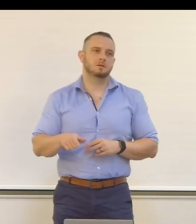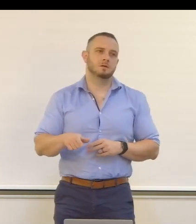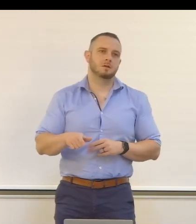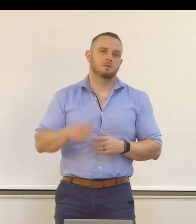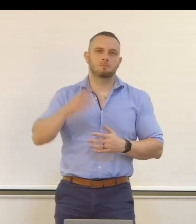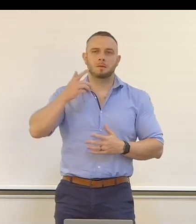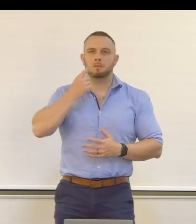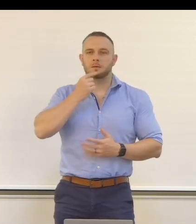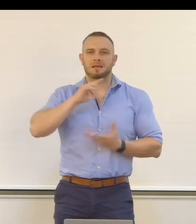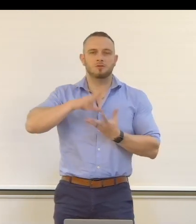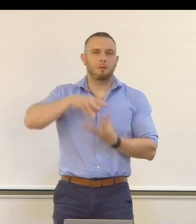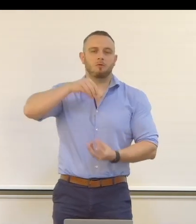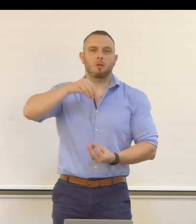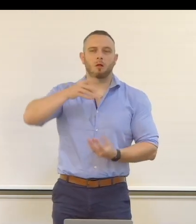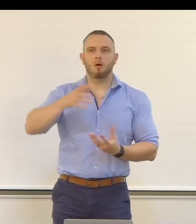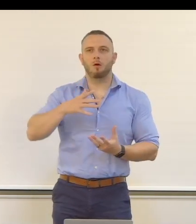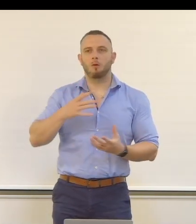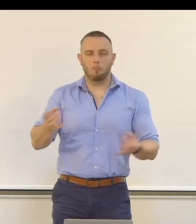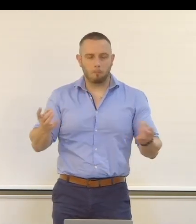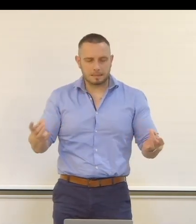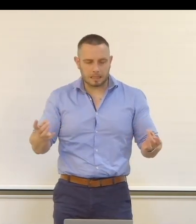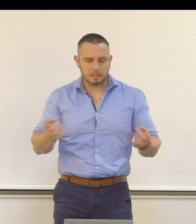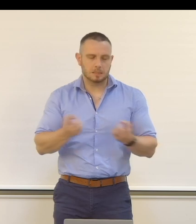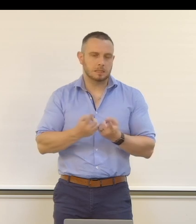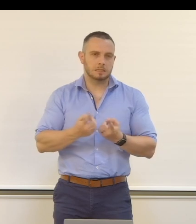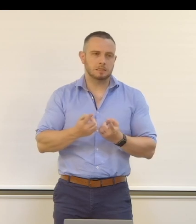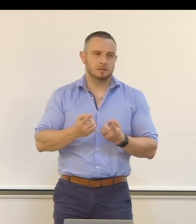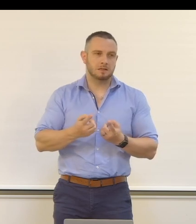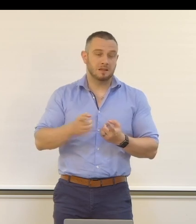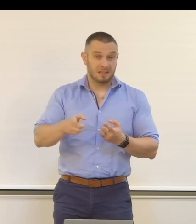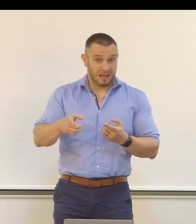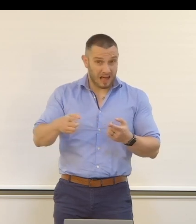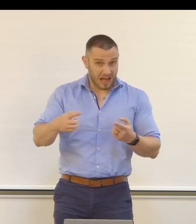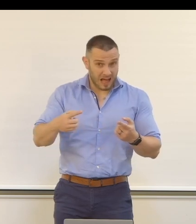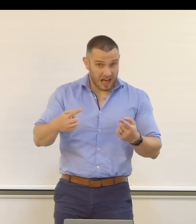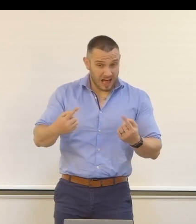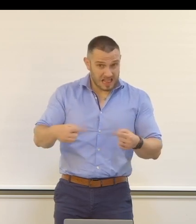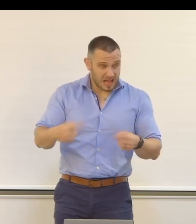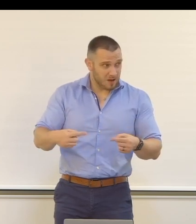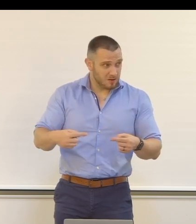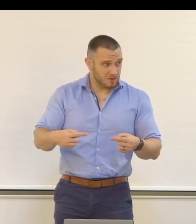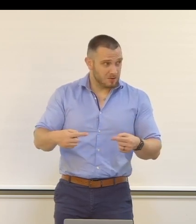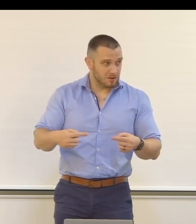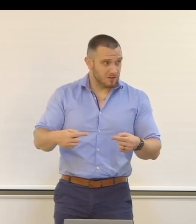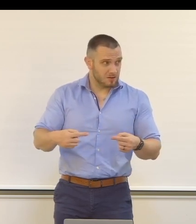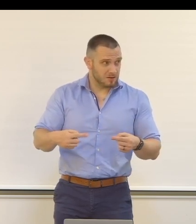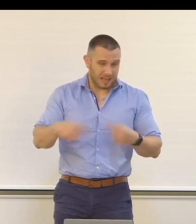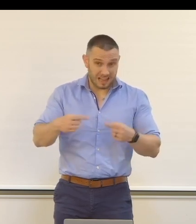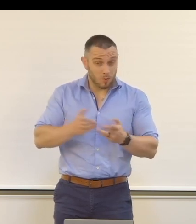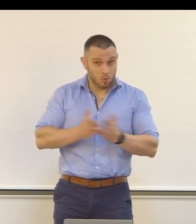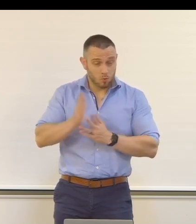spiritual or do meditation and things like that, are they allowed to do that? Were they allowed to do that in this